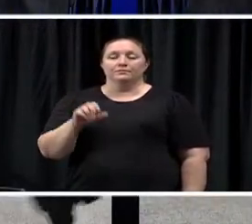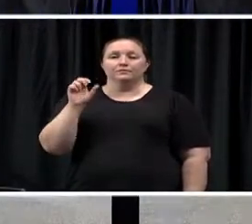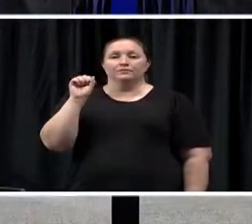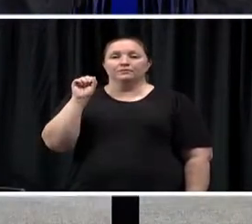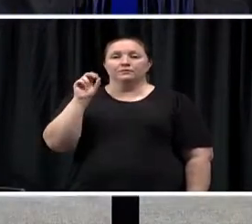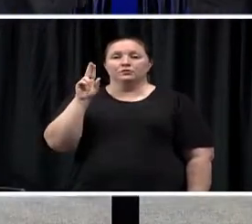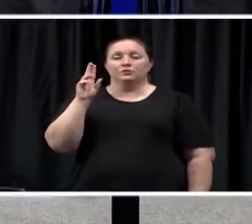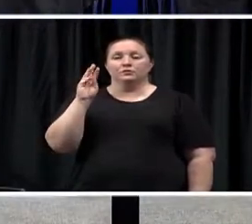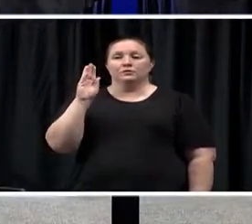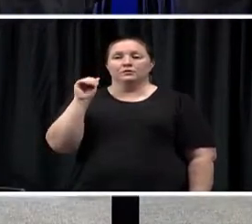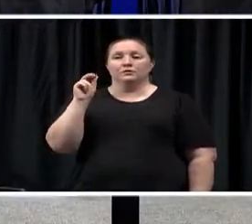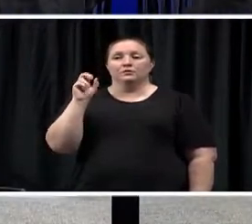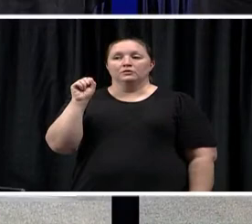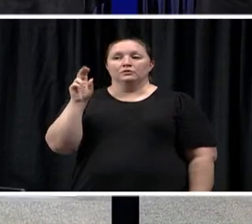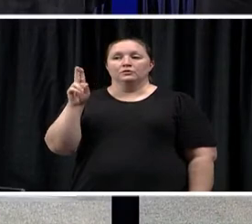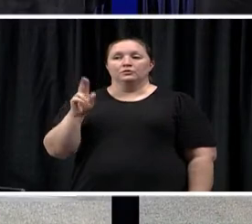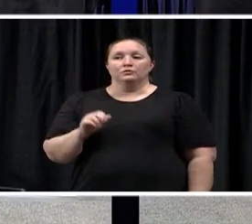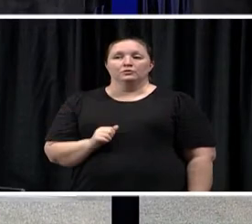Subansu Pokarel.